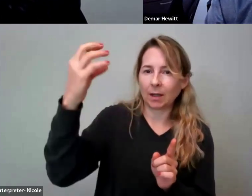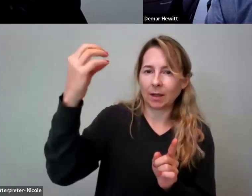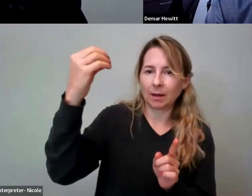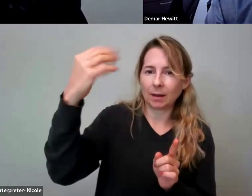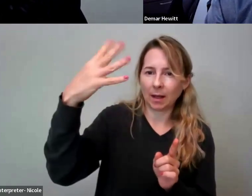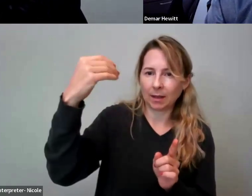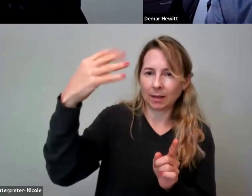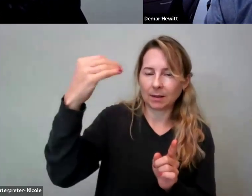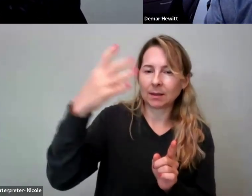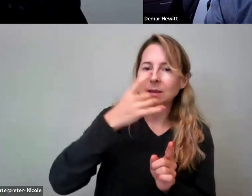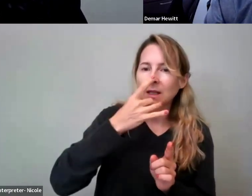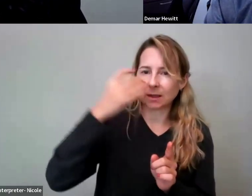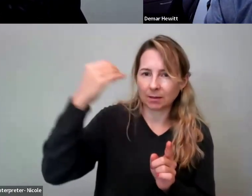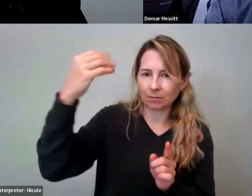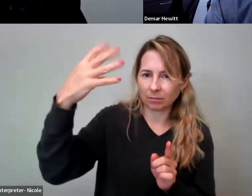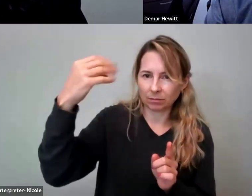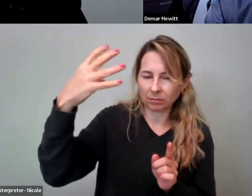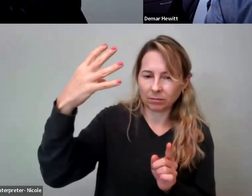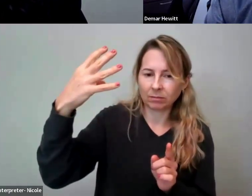and all of that